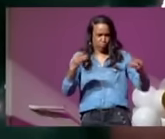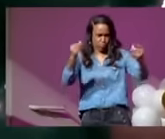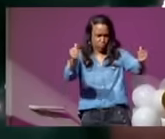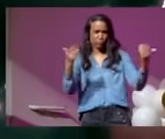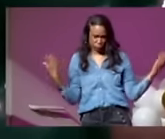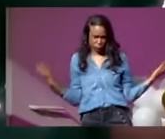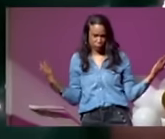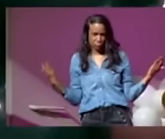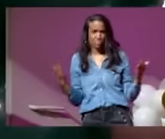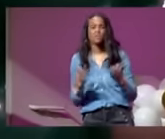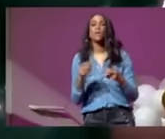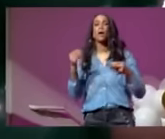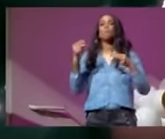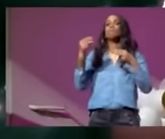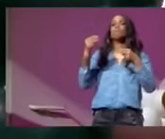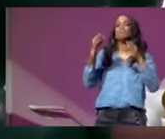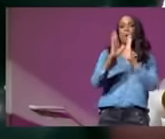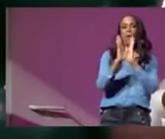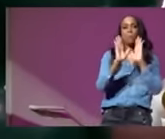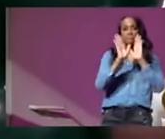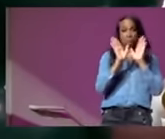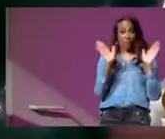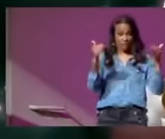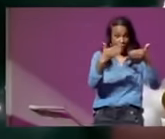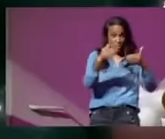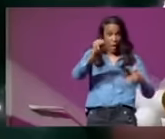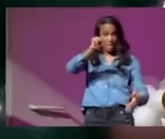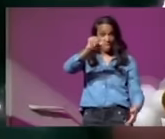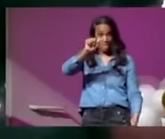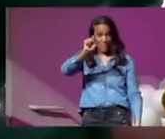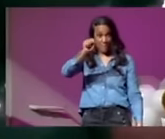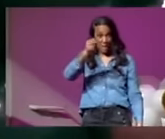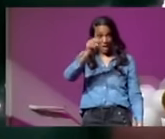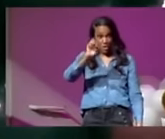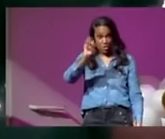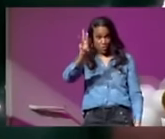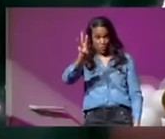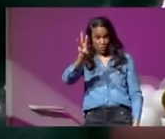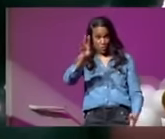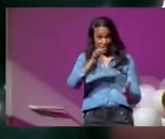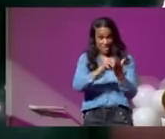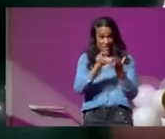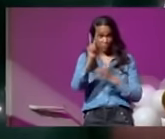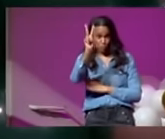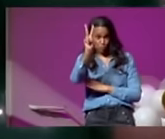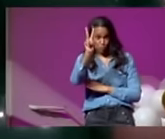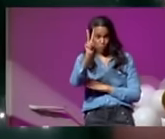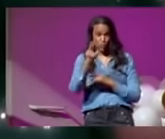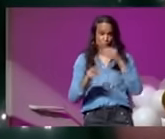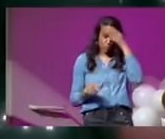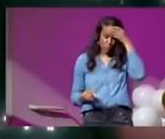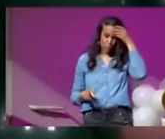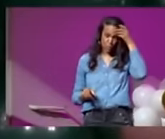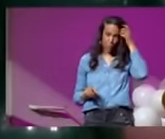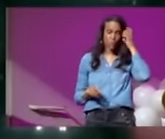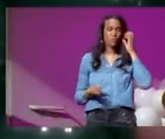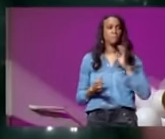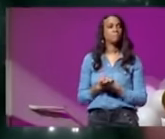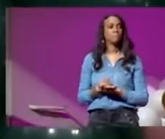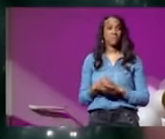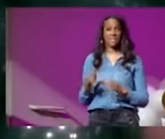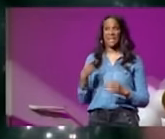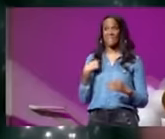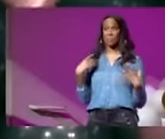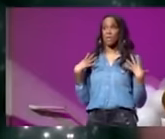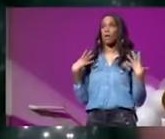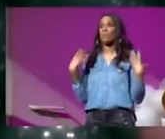Matthew chapter 2. And there in the second chapter of Matthew, if I had been healthy,